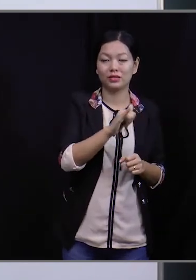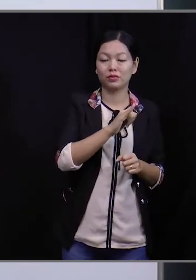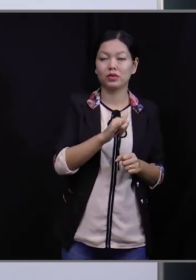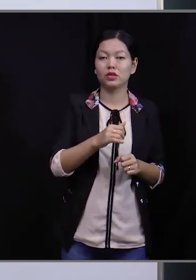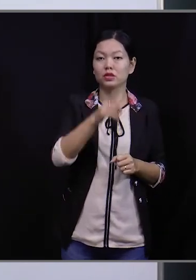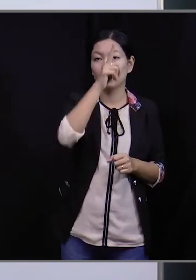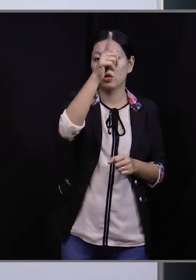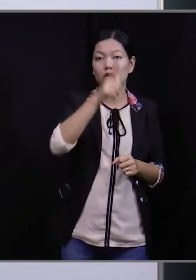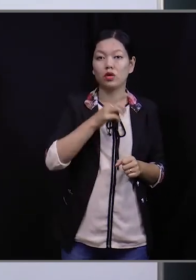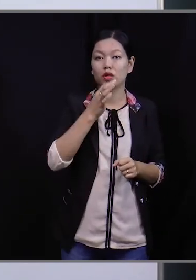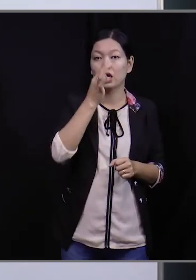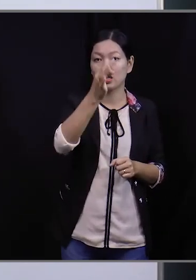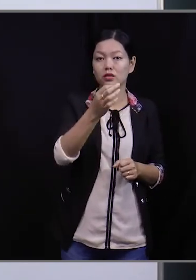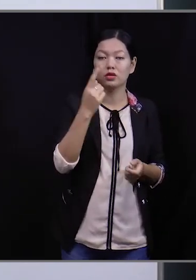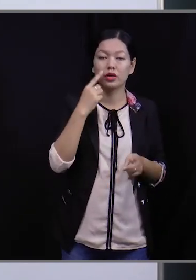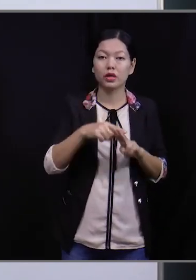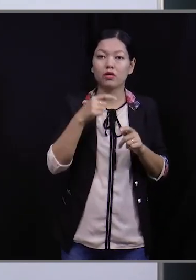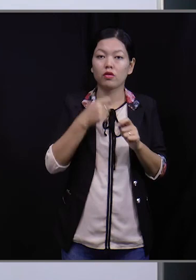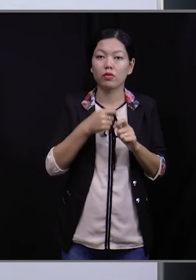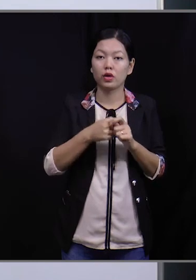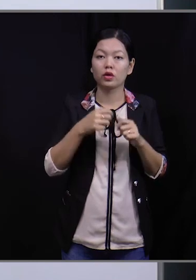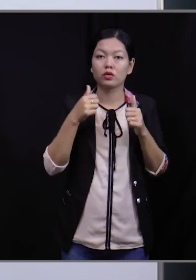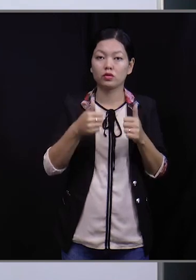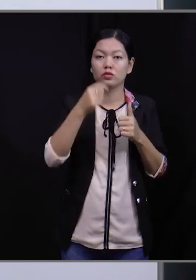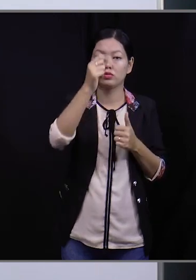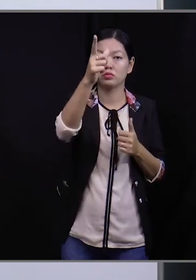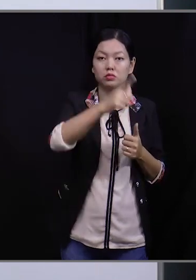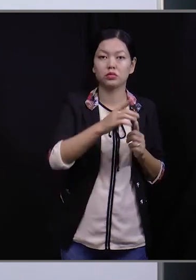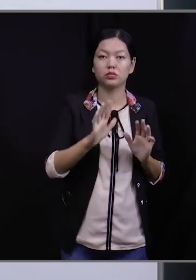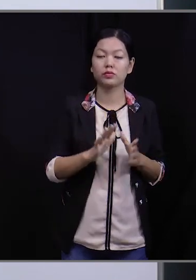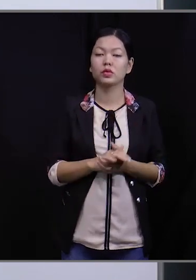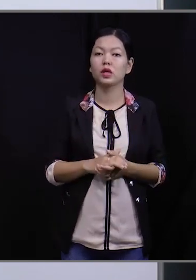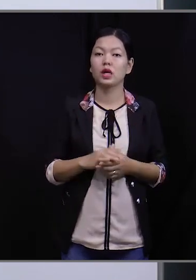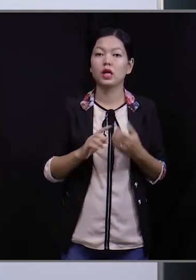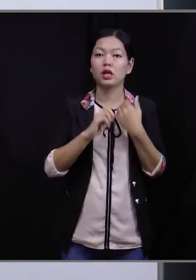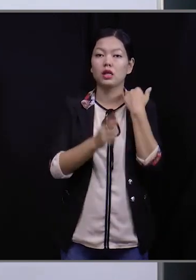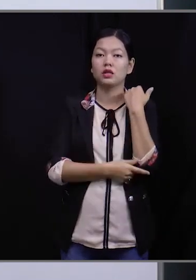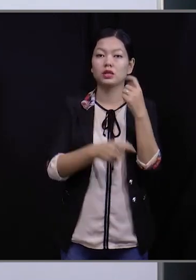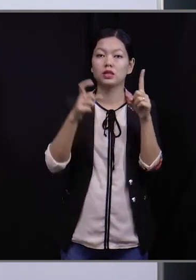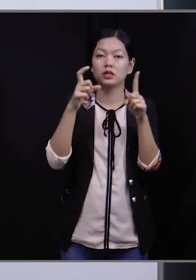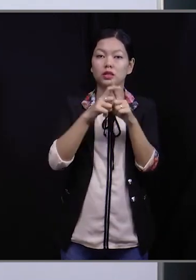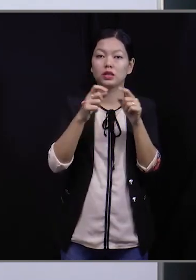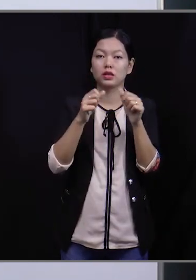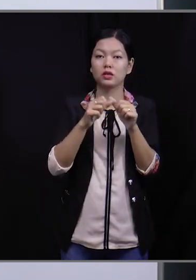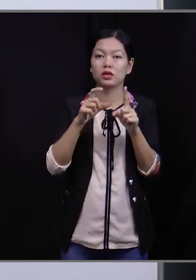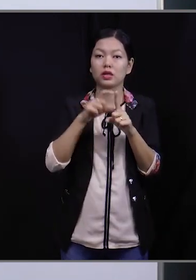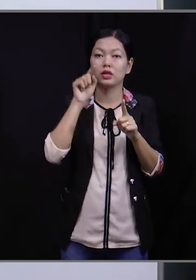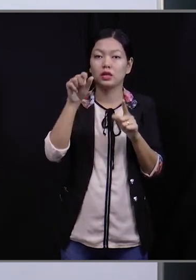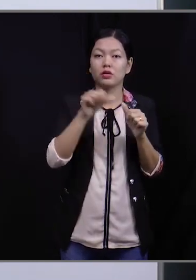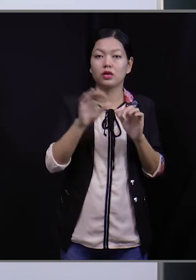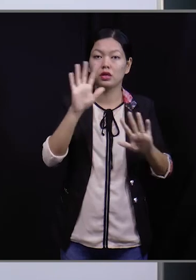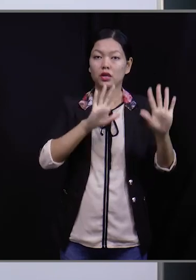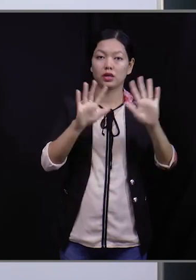then lastly, we have direct action. The central bank is the boss, is the apex monetary institution in the